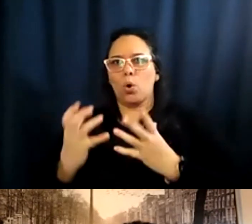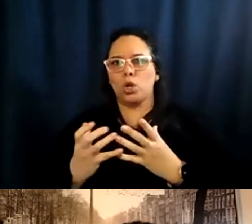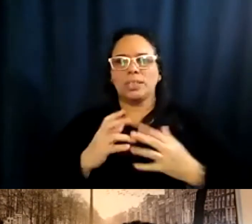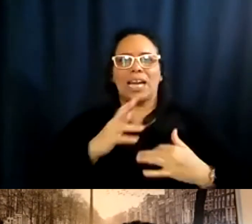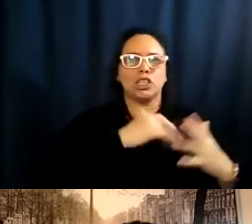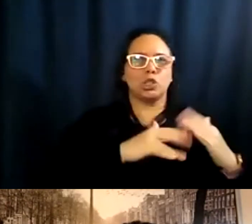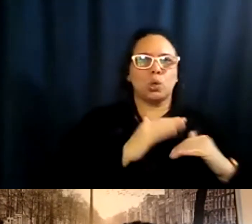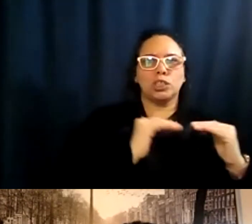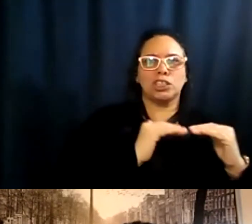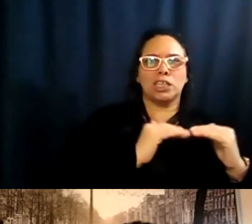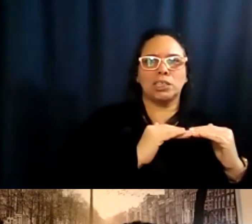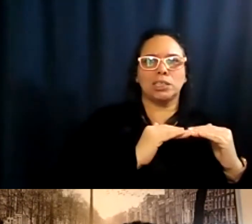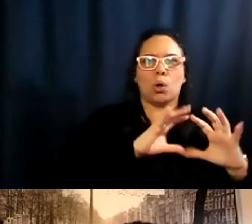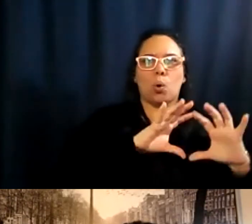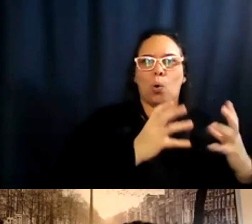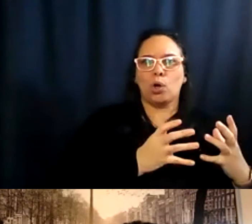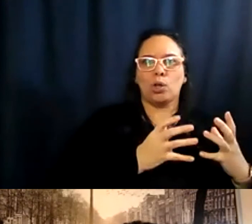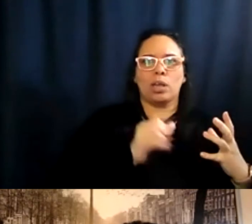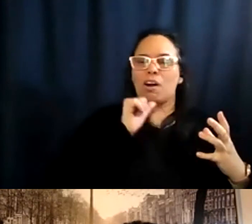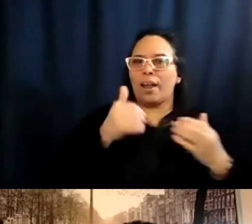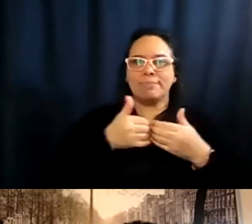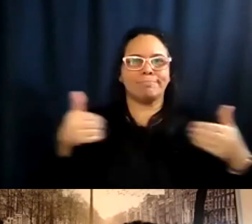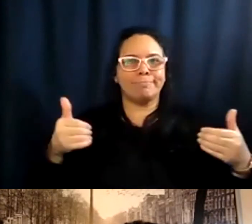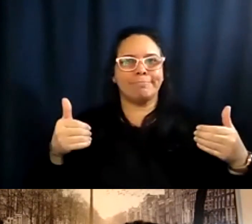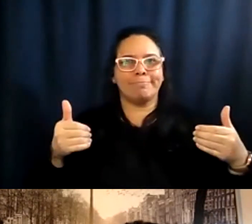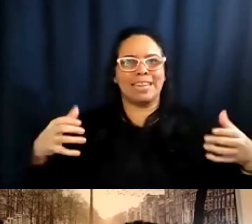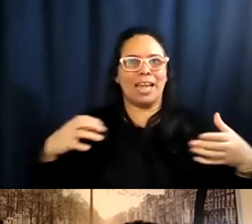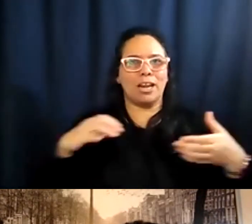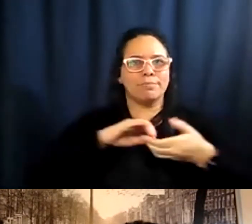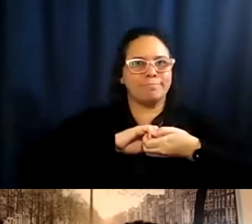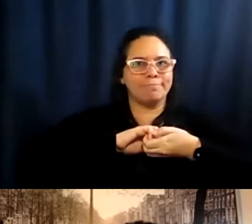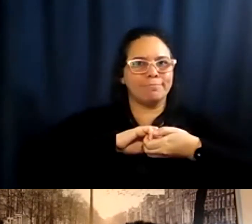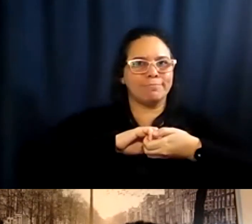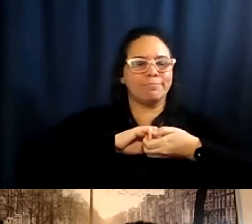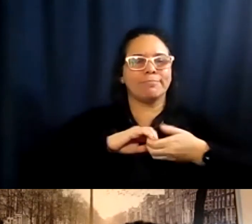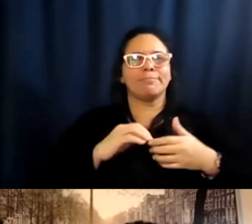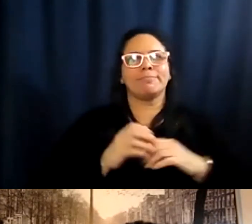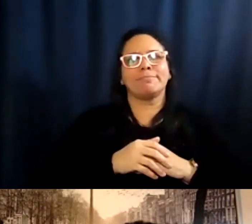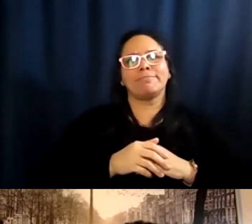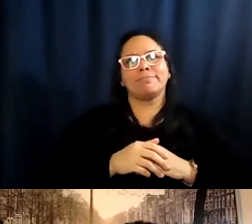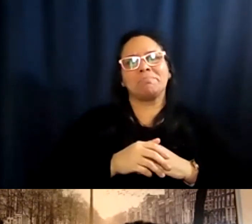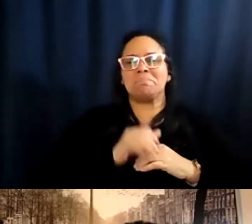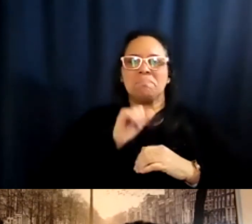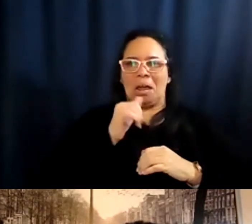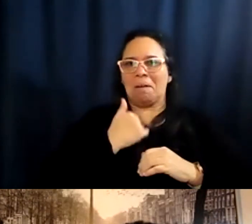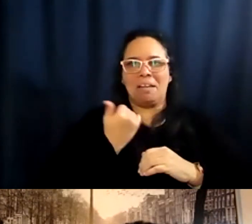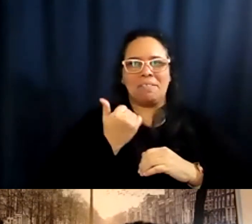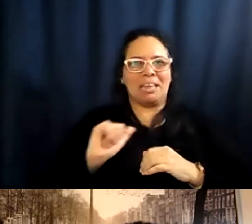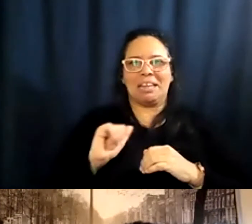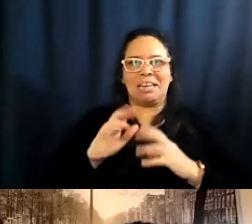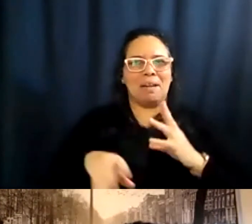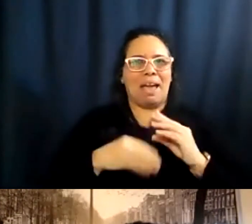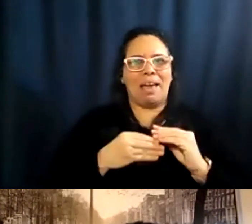like far apart, they like are here. So, I mean, I don't have anything to add. I just second this